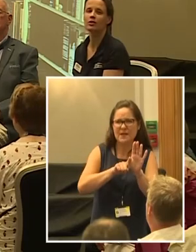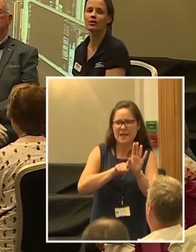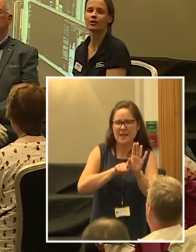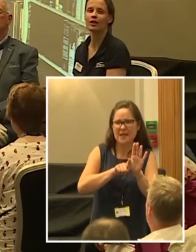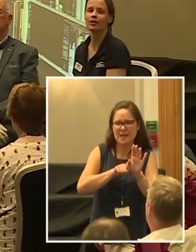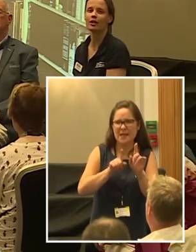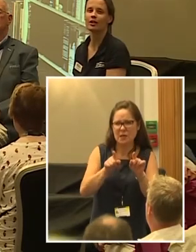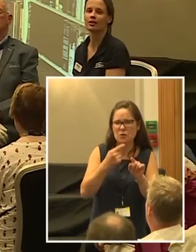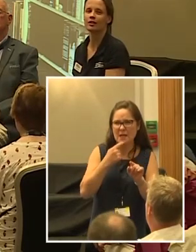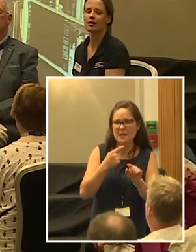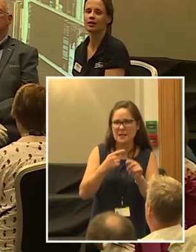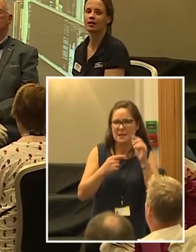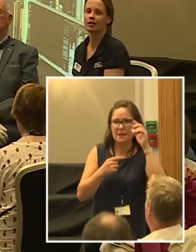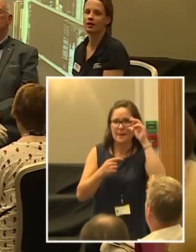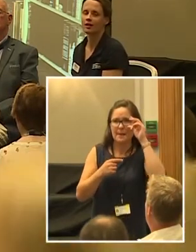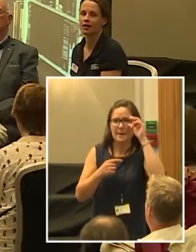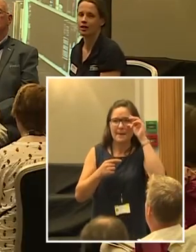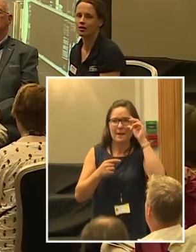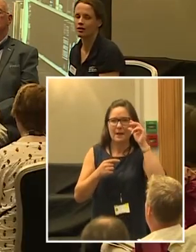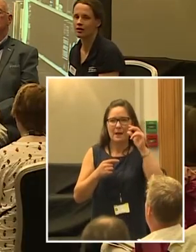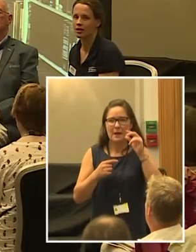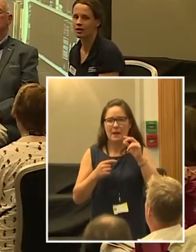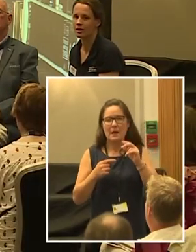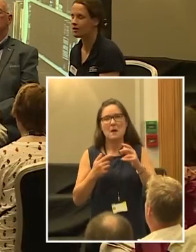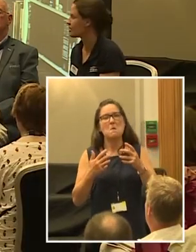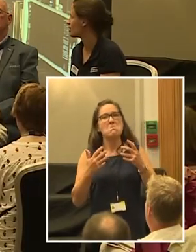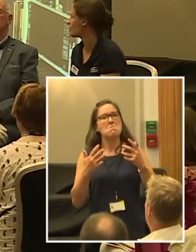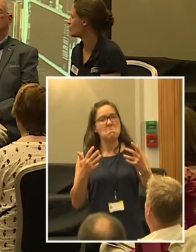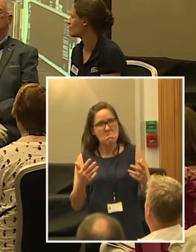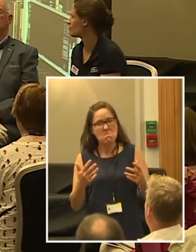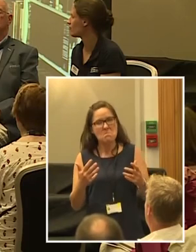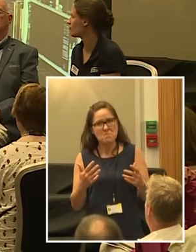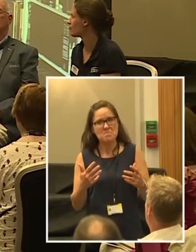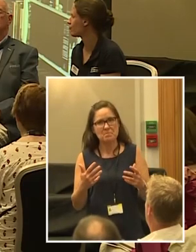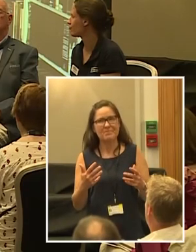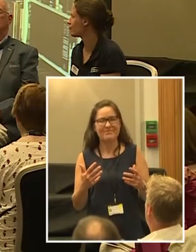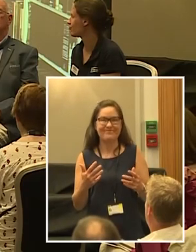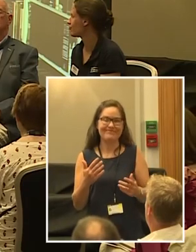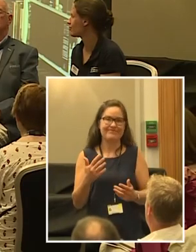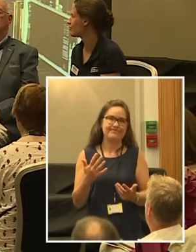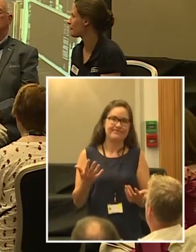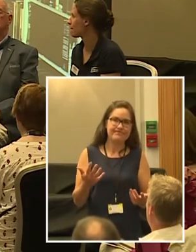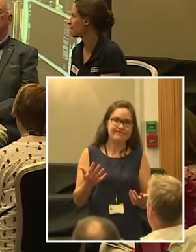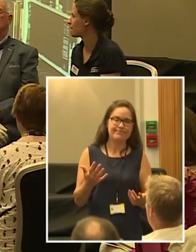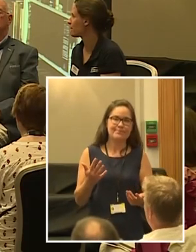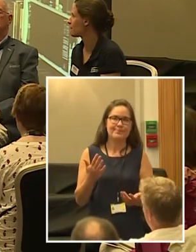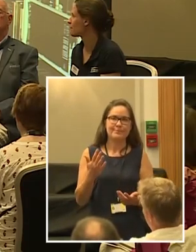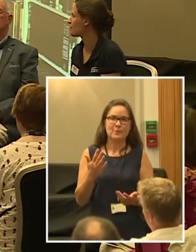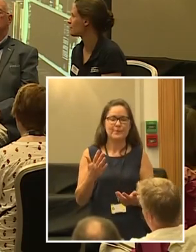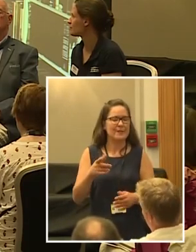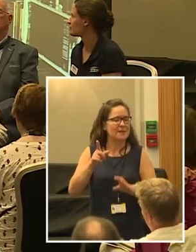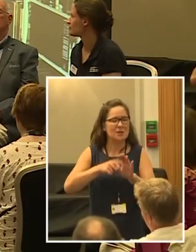Well, I guess Liz would also have some comments on this, but in reality, many years